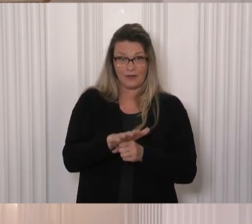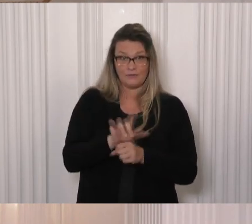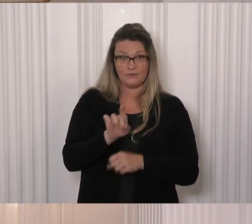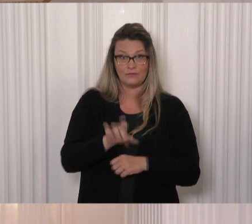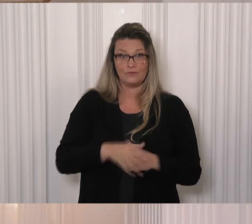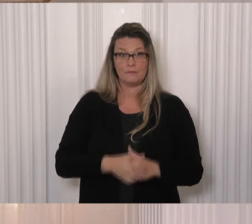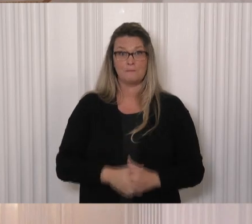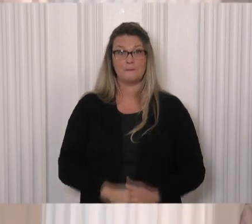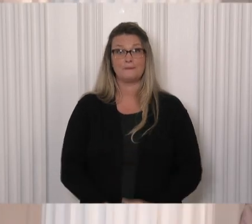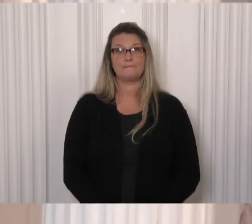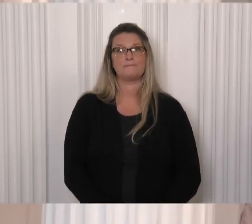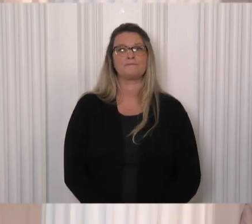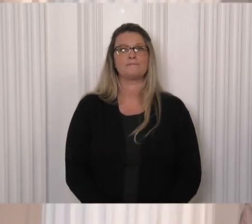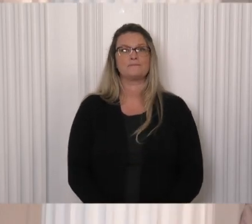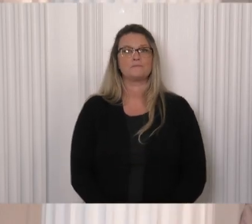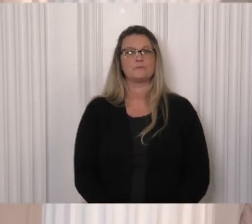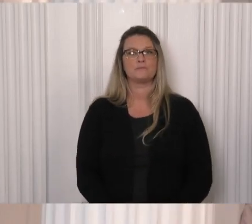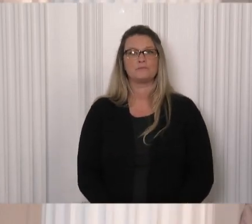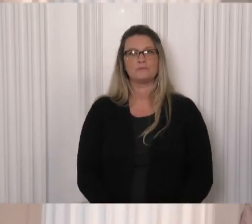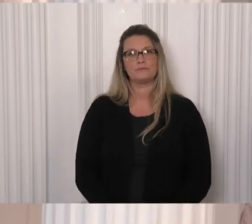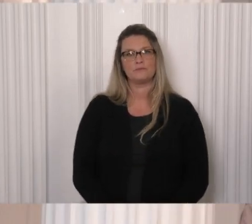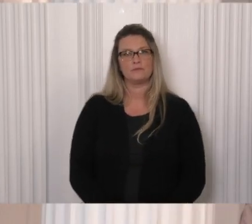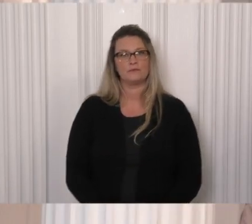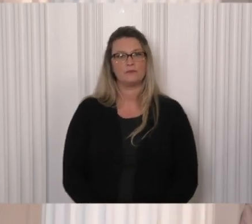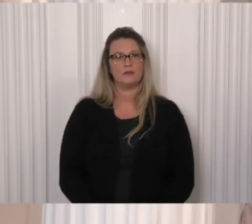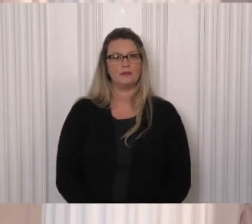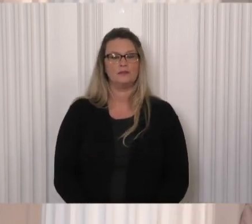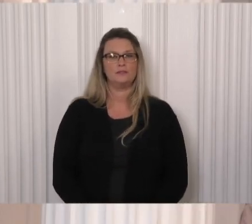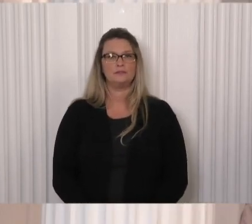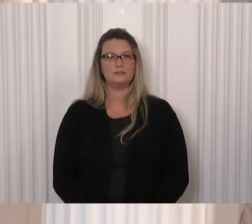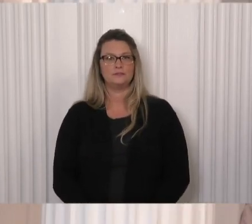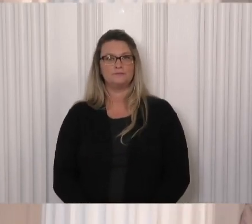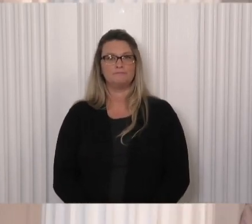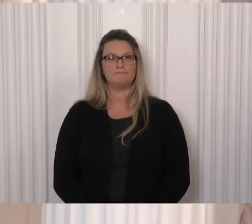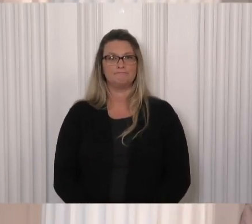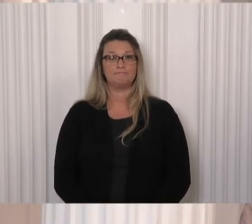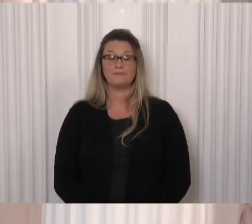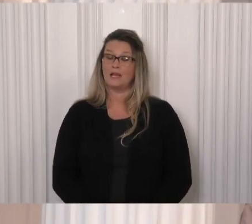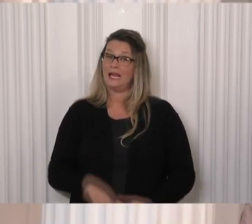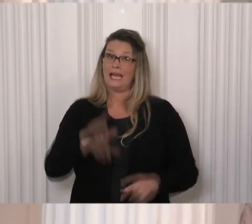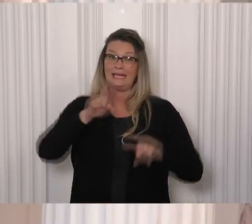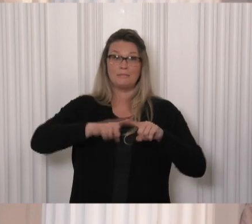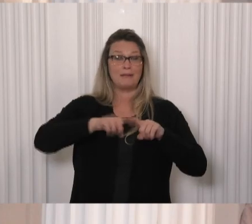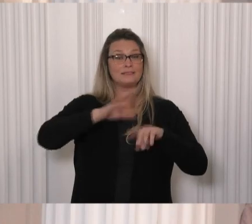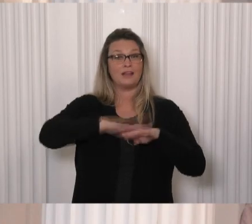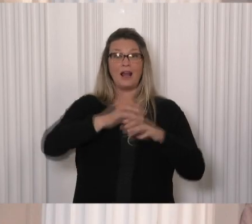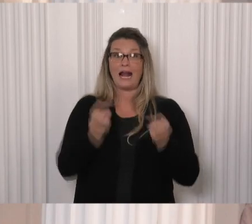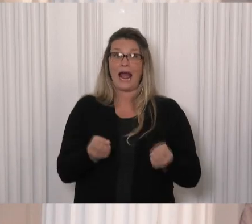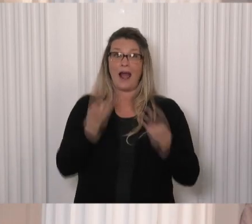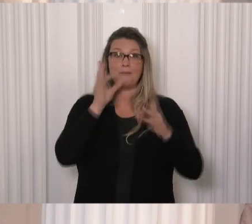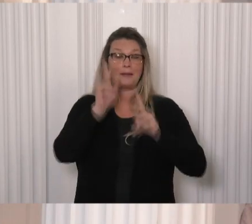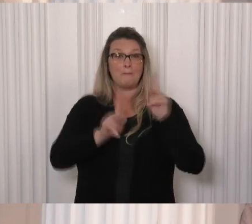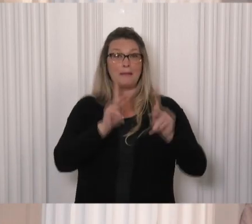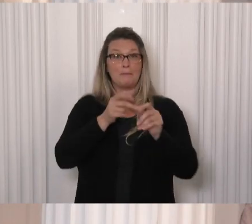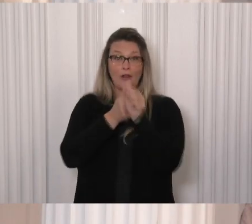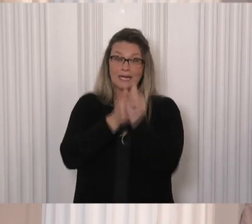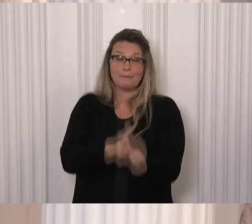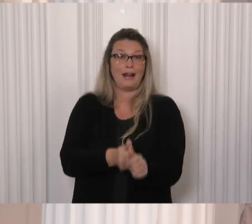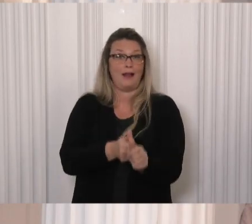No, I think it's a matter of how do we all really comply with it and really actively engage doing